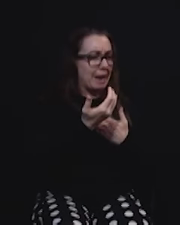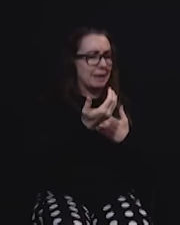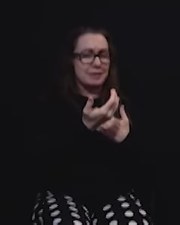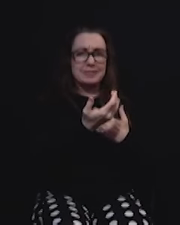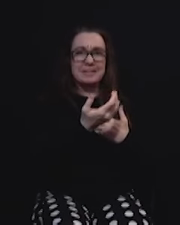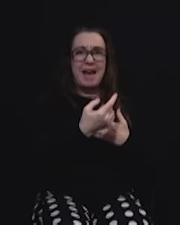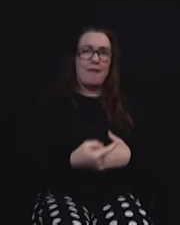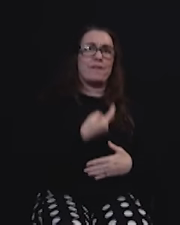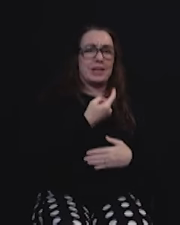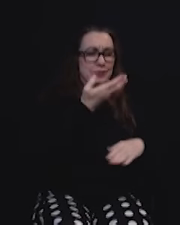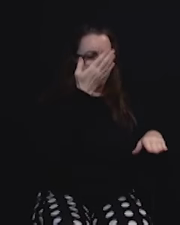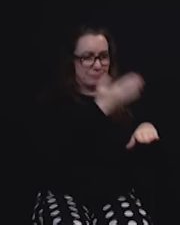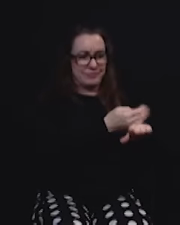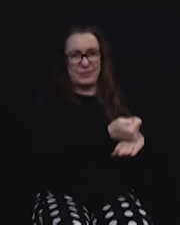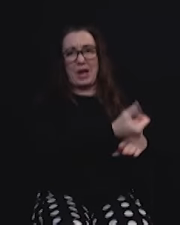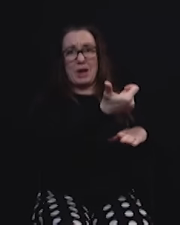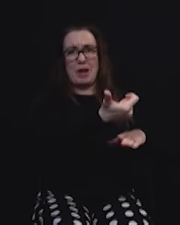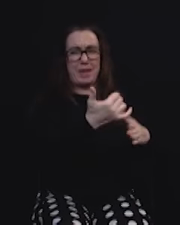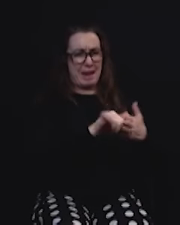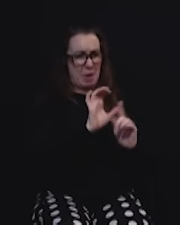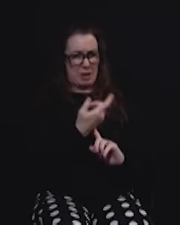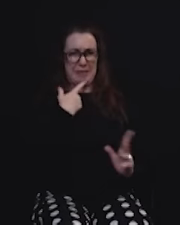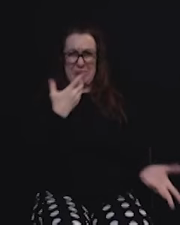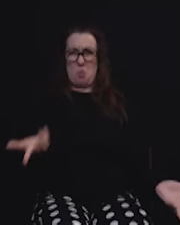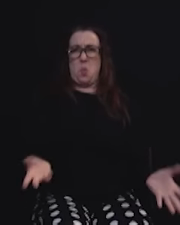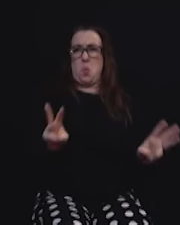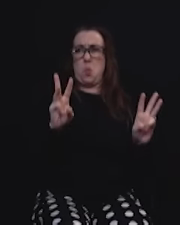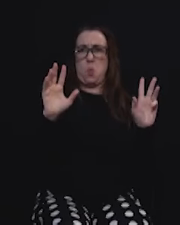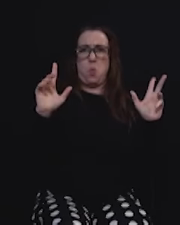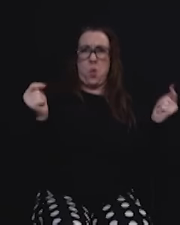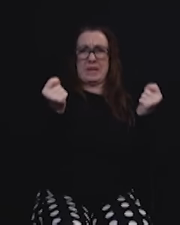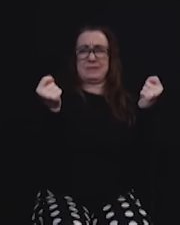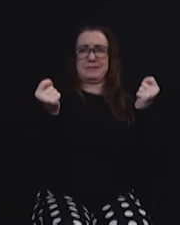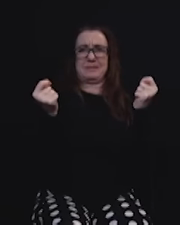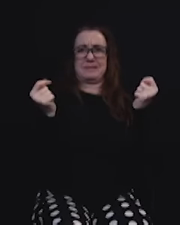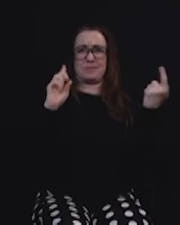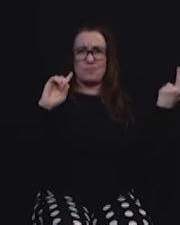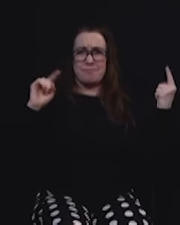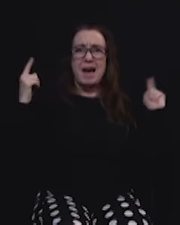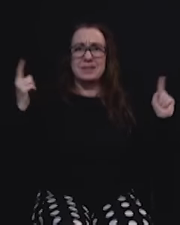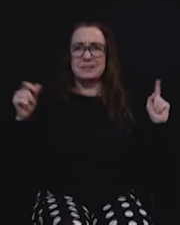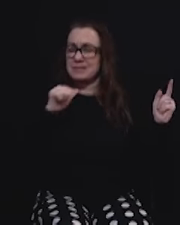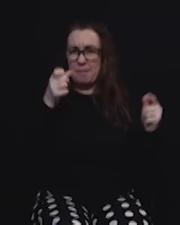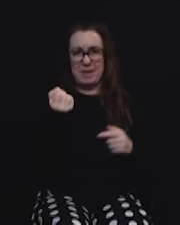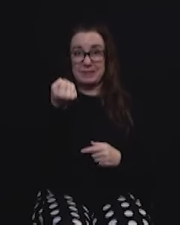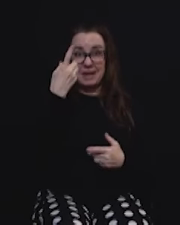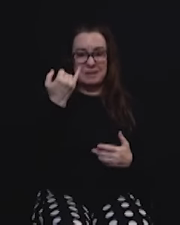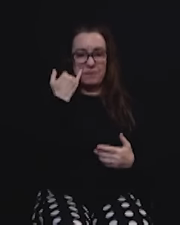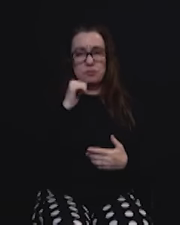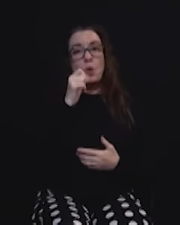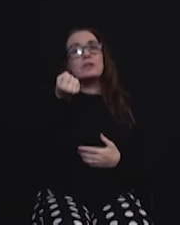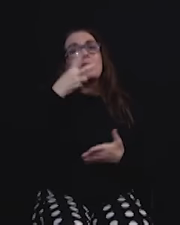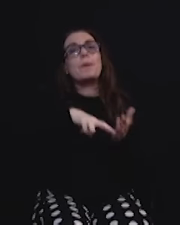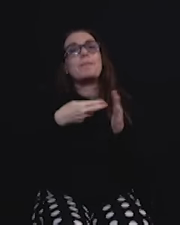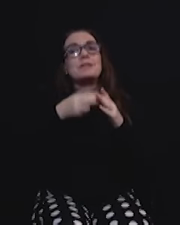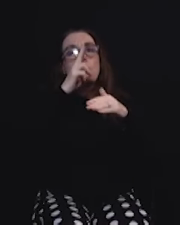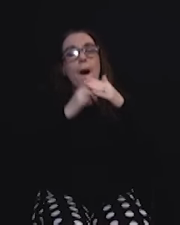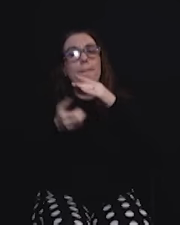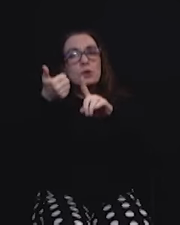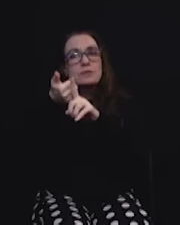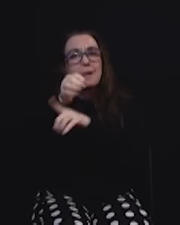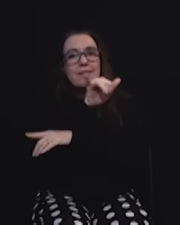cut it off. When he says things like that, that our culture says, what madness is that? It makes no sense if we don't understand what it means to humble yourself